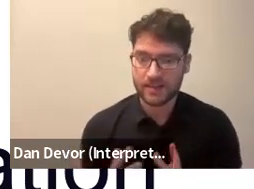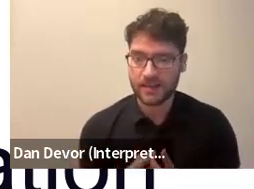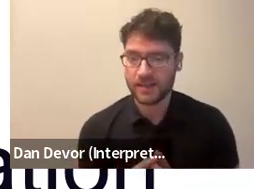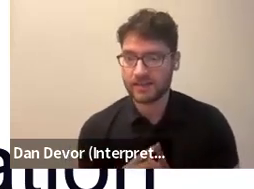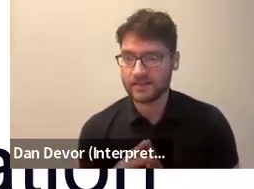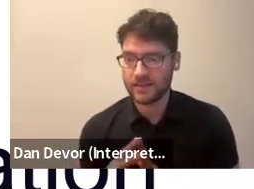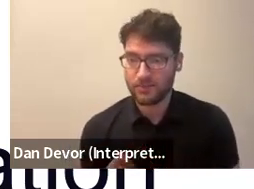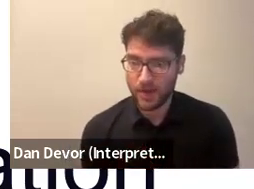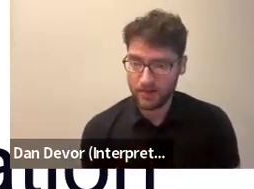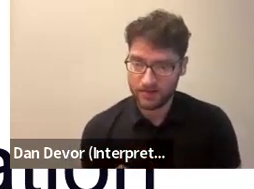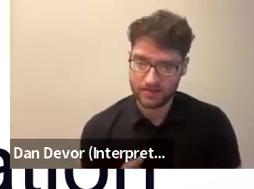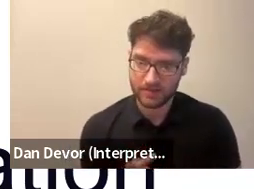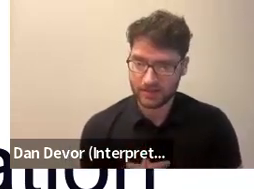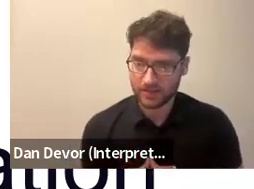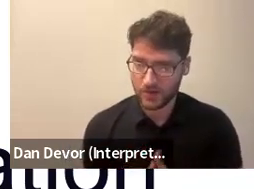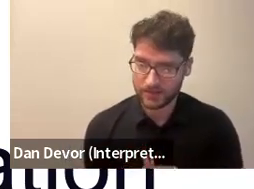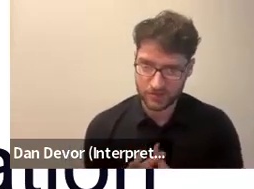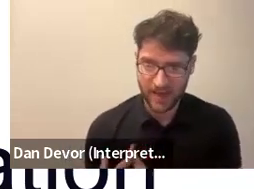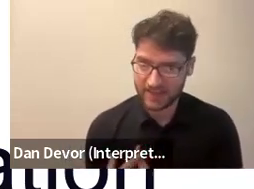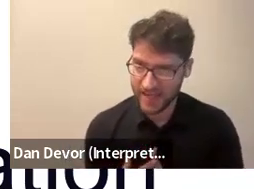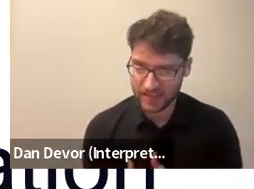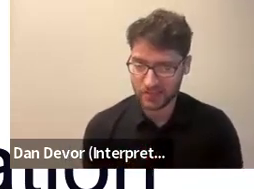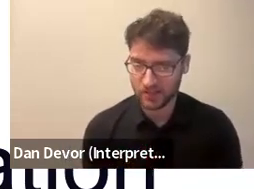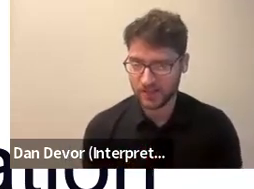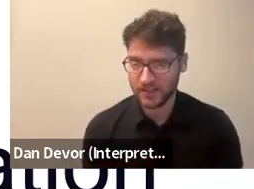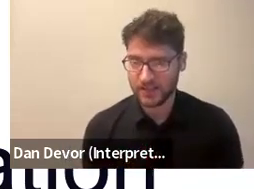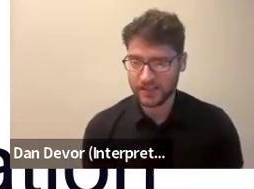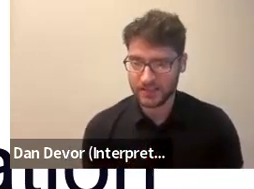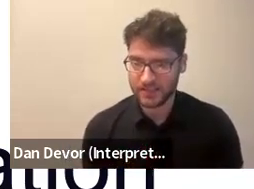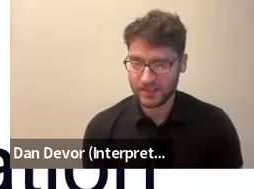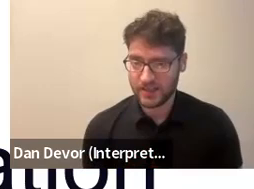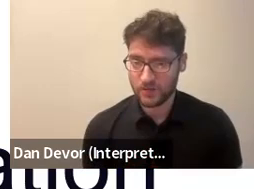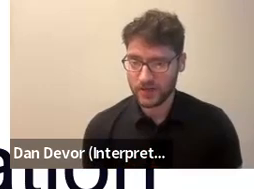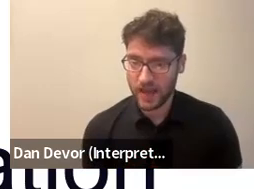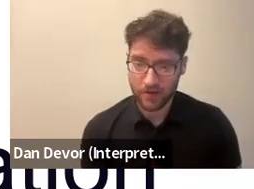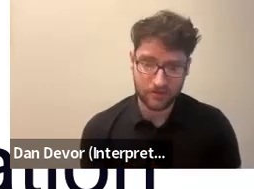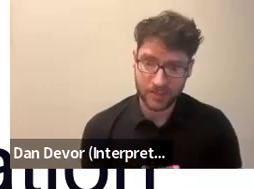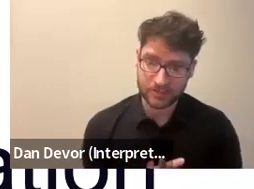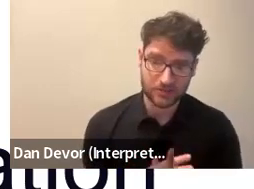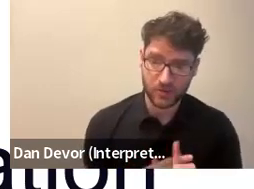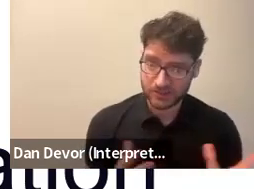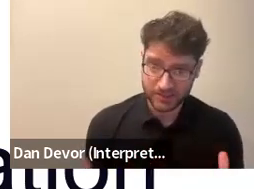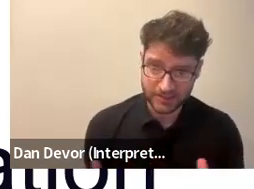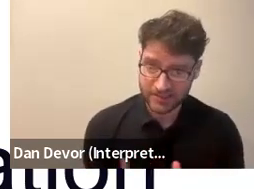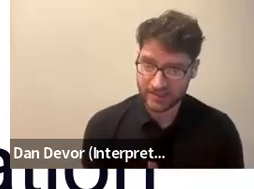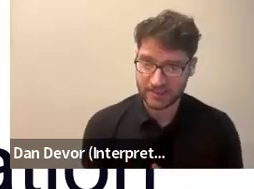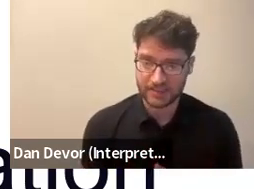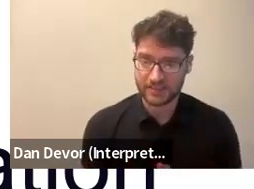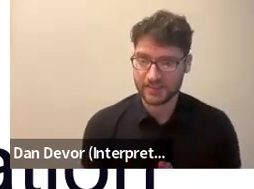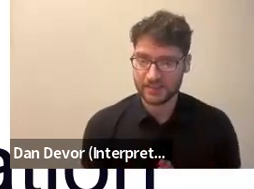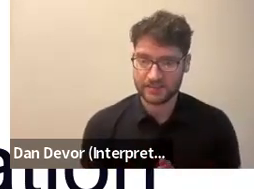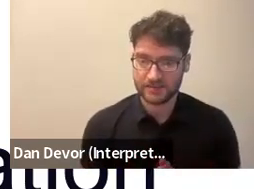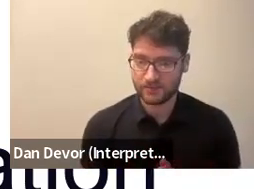Gallaudet and Bell going sort of head to head here, and they would have confrontations in Washington